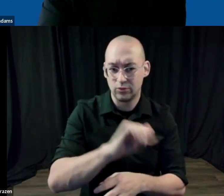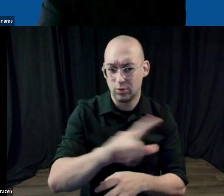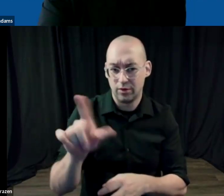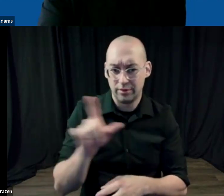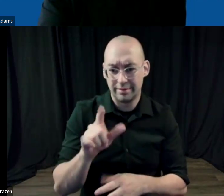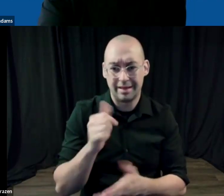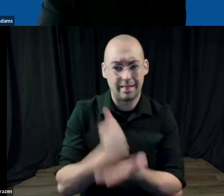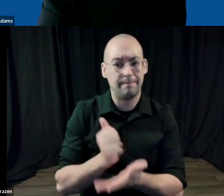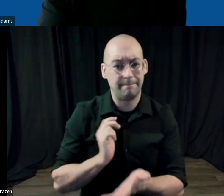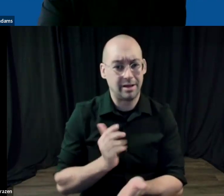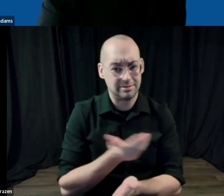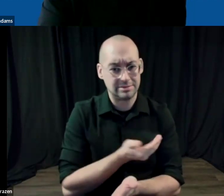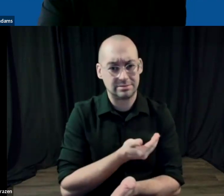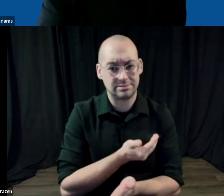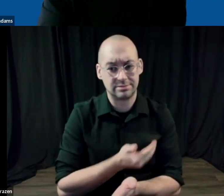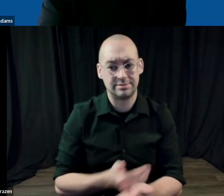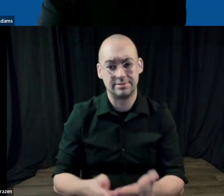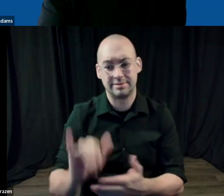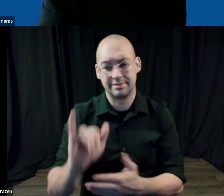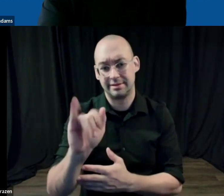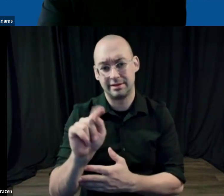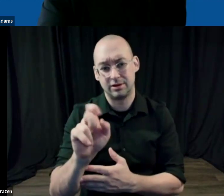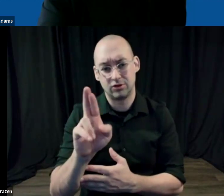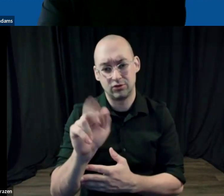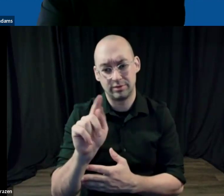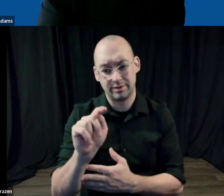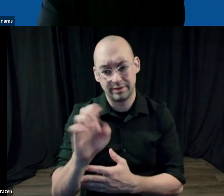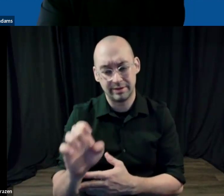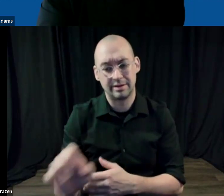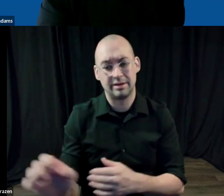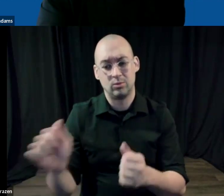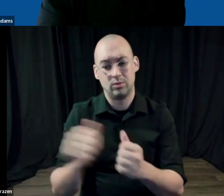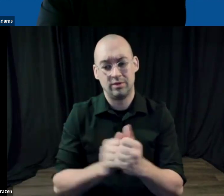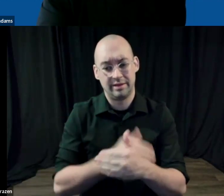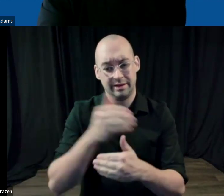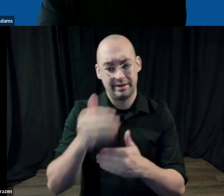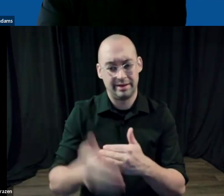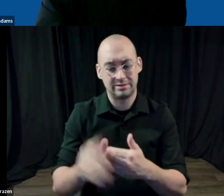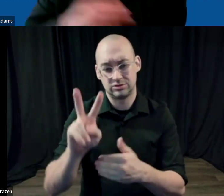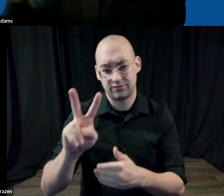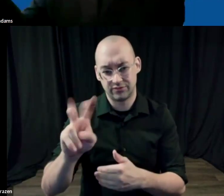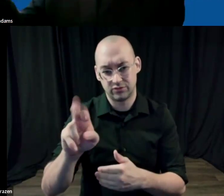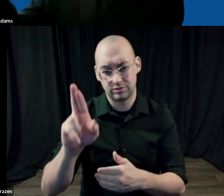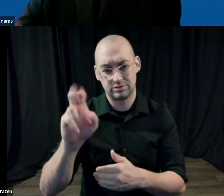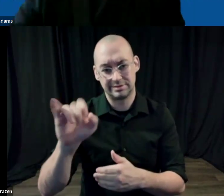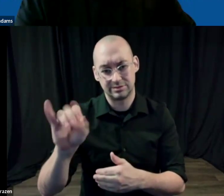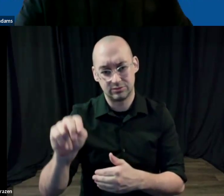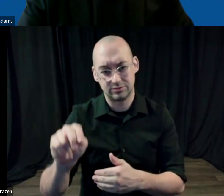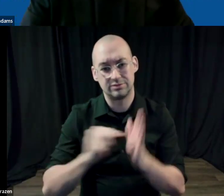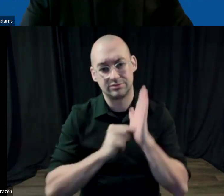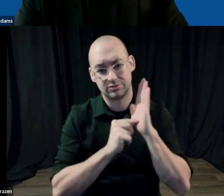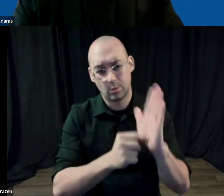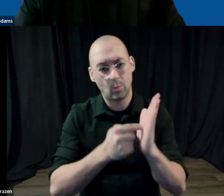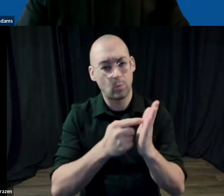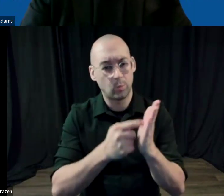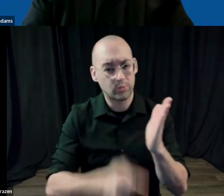us iterate and shape the next version of DEEM to be reflective of what's needed